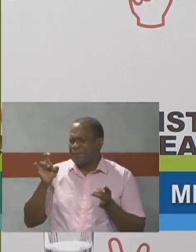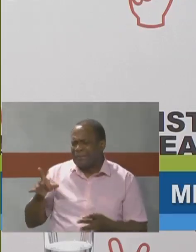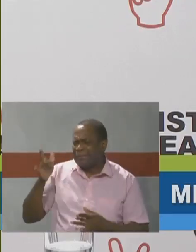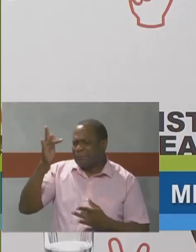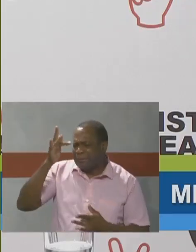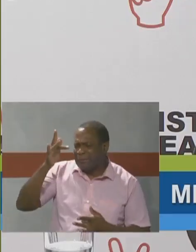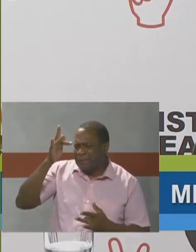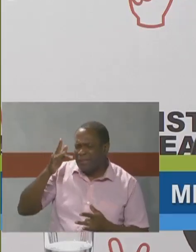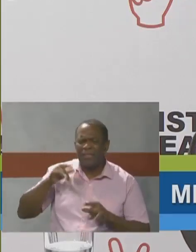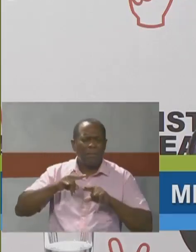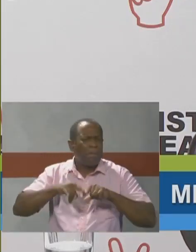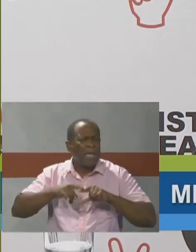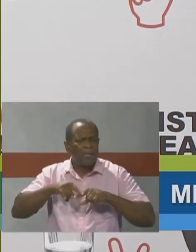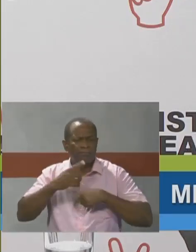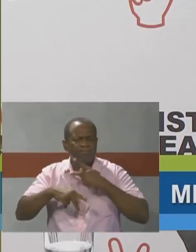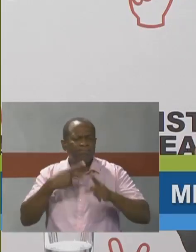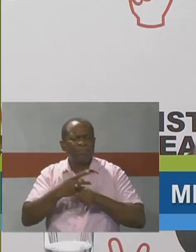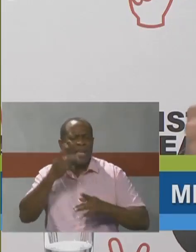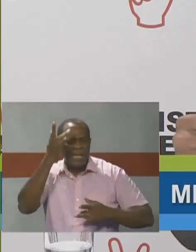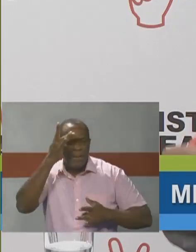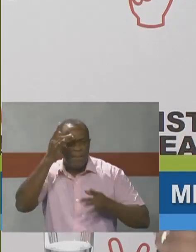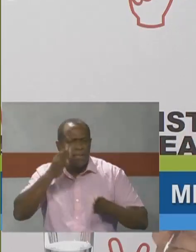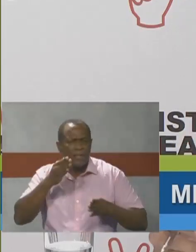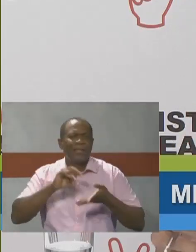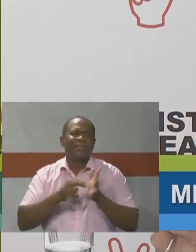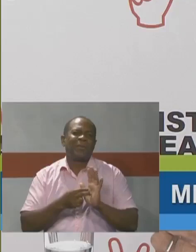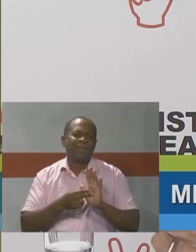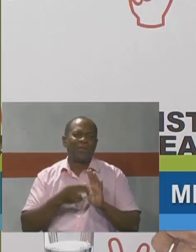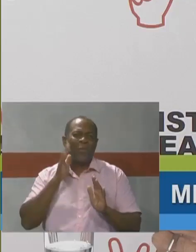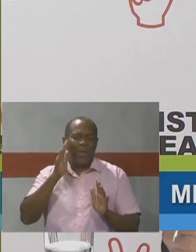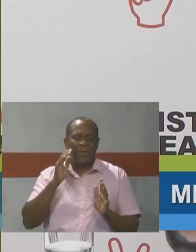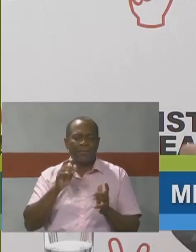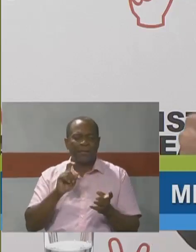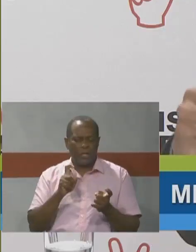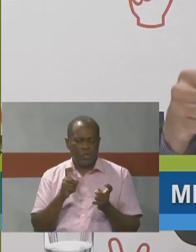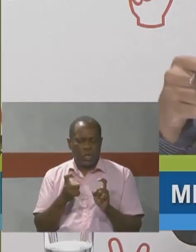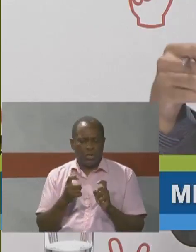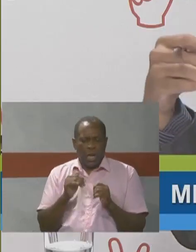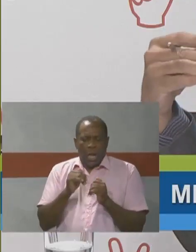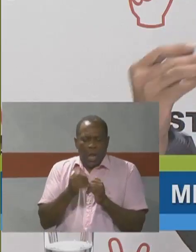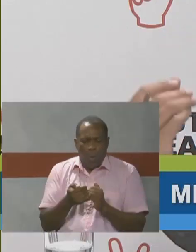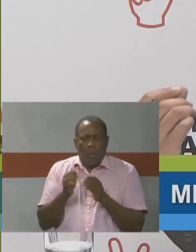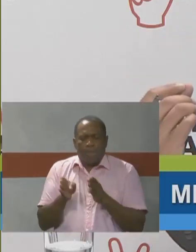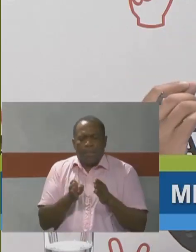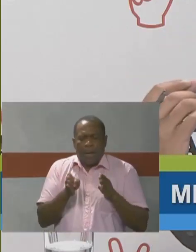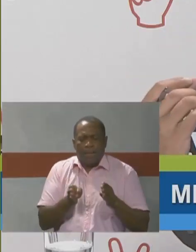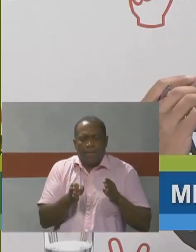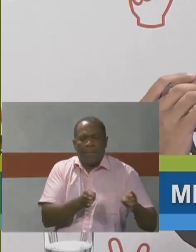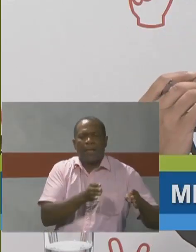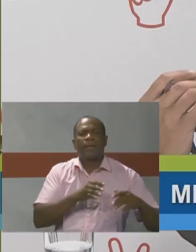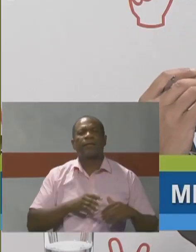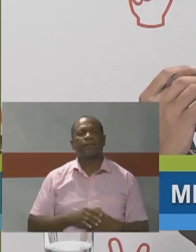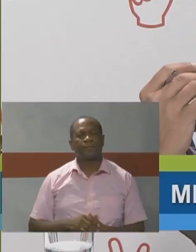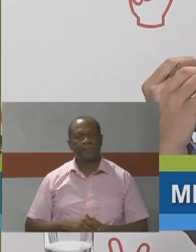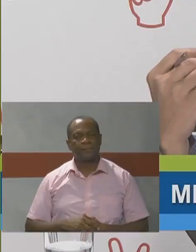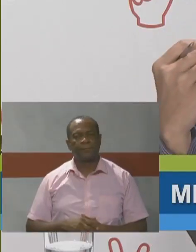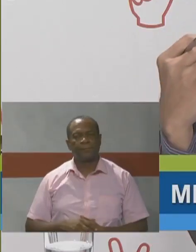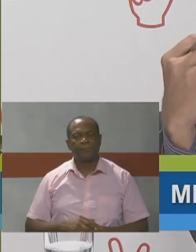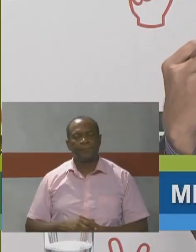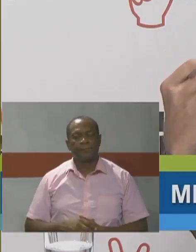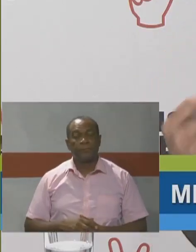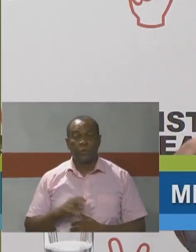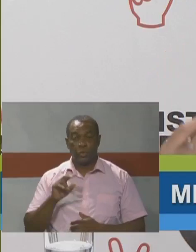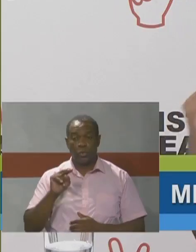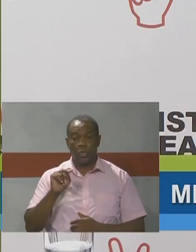be an adjustment in how they plan. So Northwest RHA,